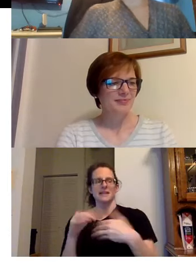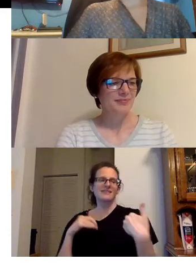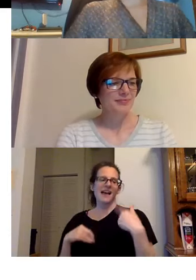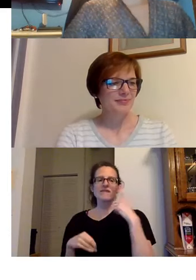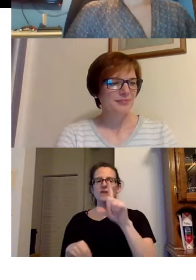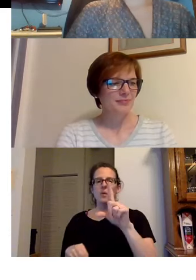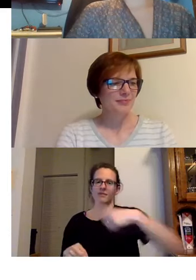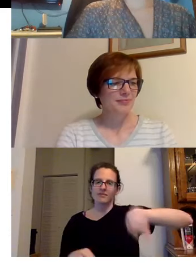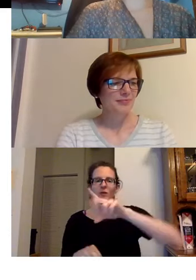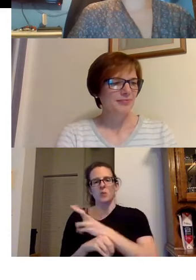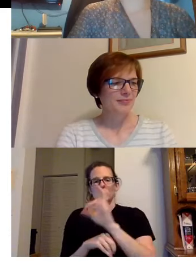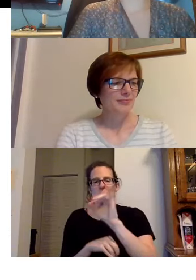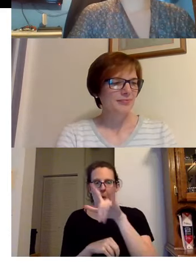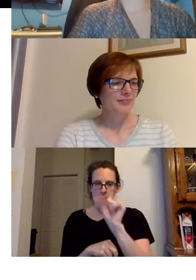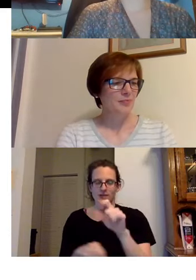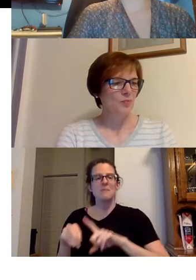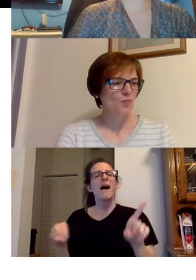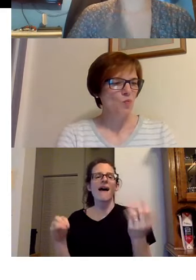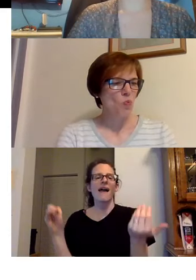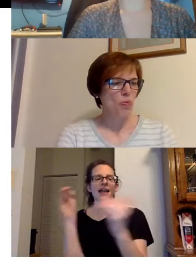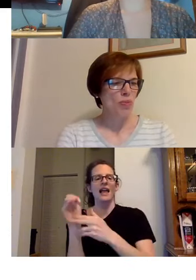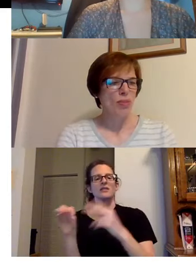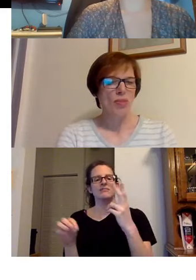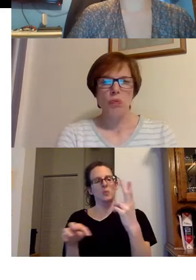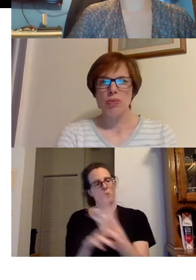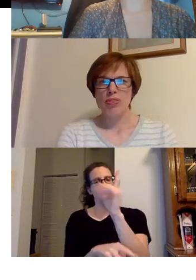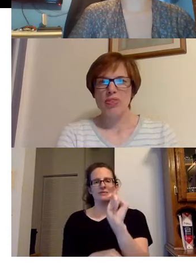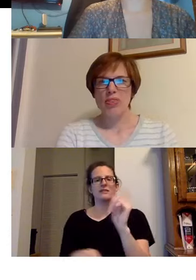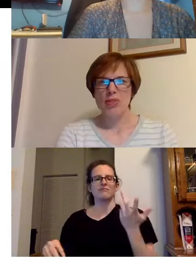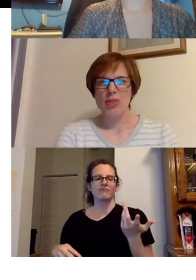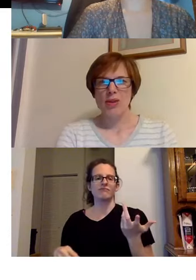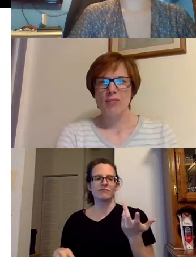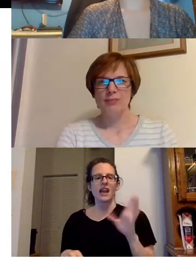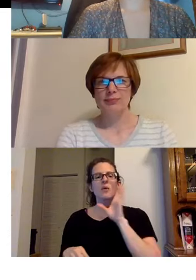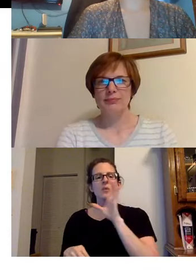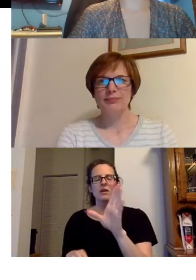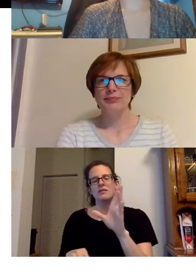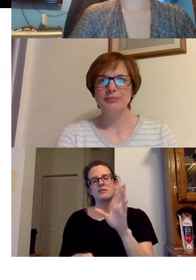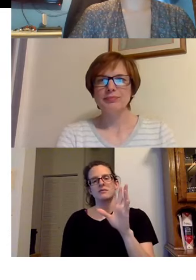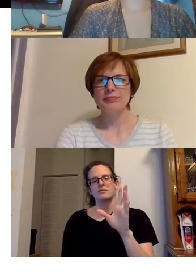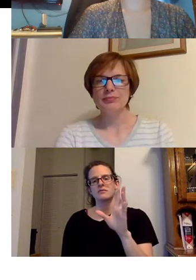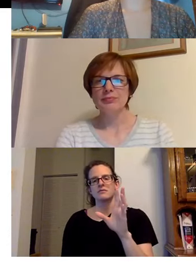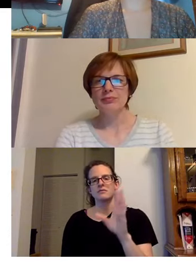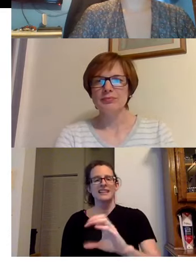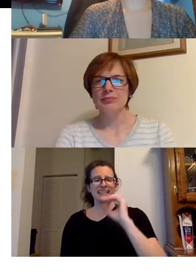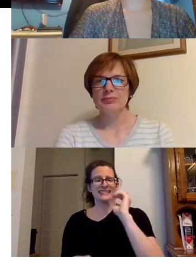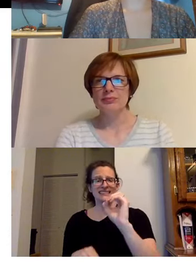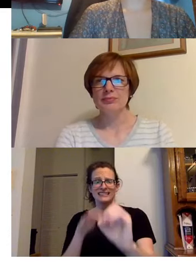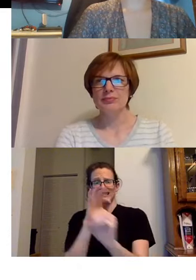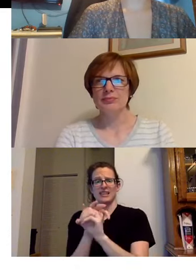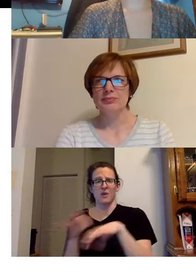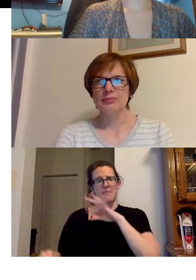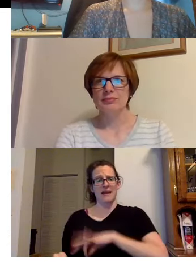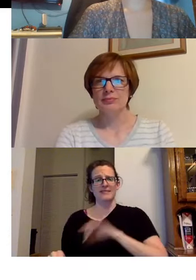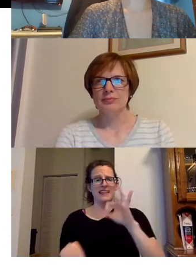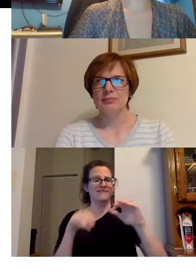oilers. But again, the main thing is just to use your oils. They will do you zero good if you just leave them sitting on